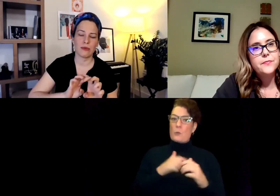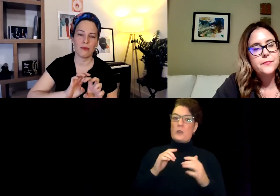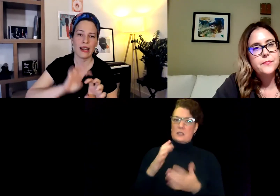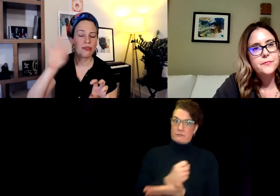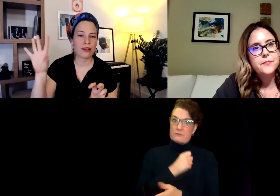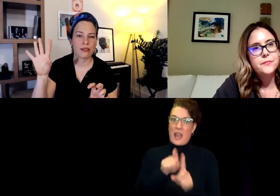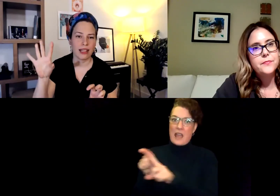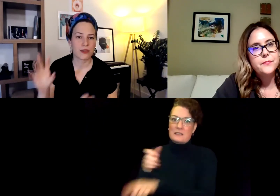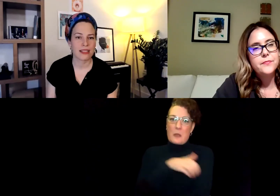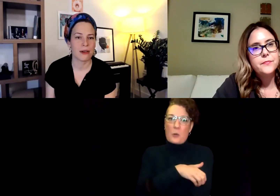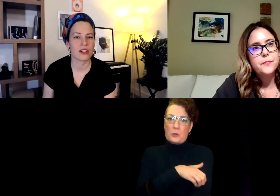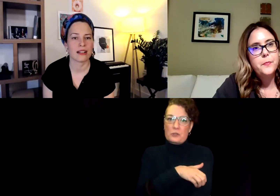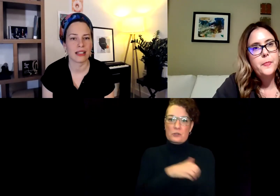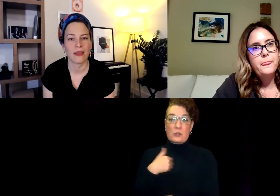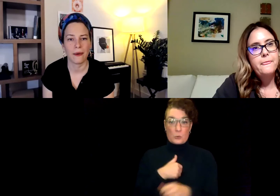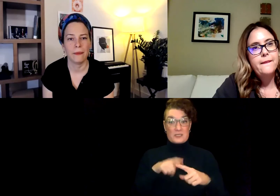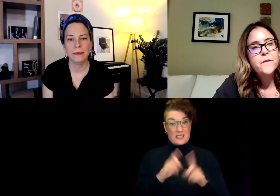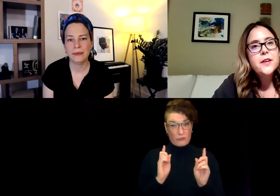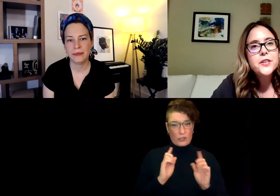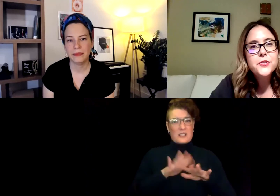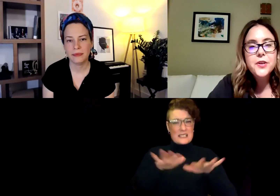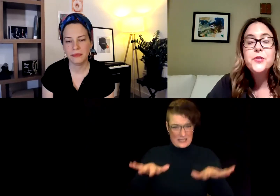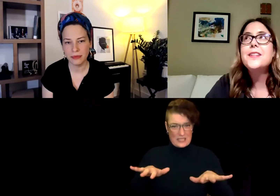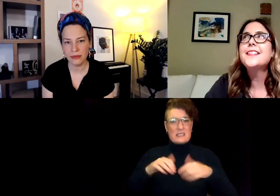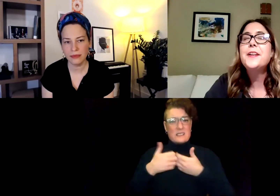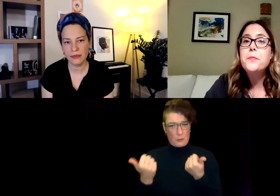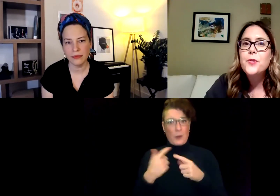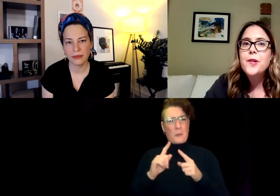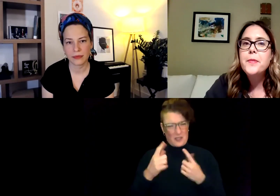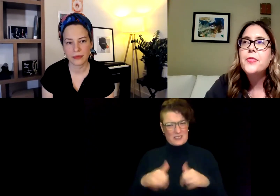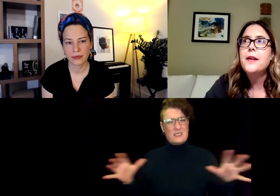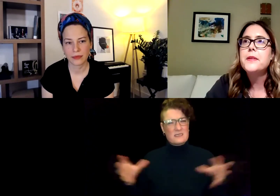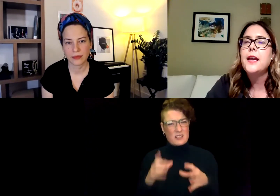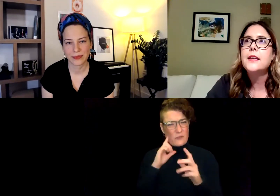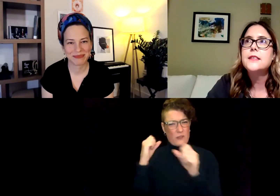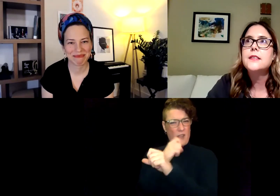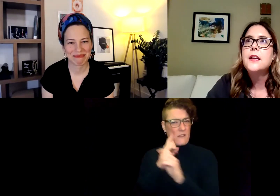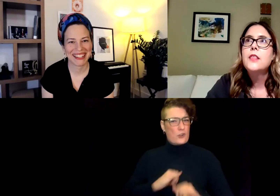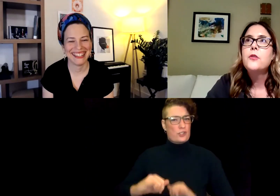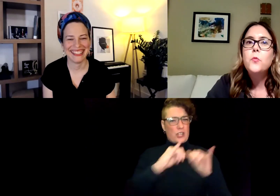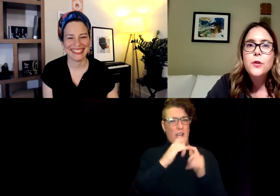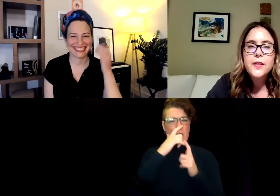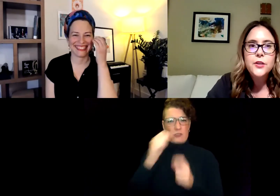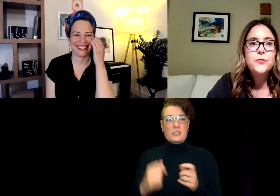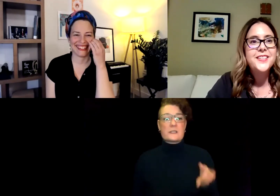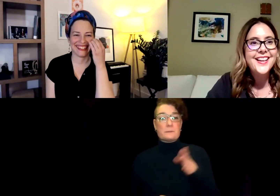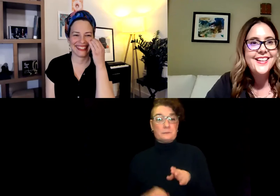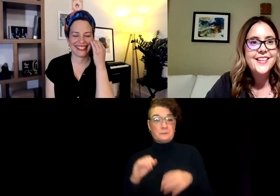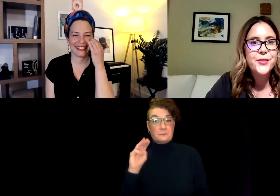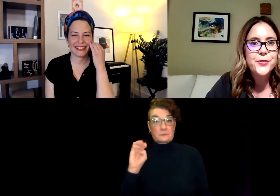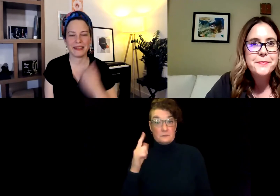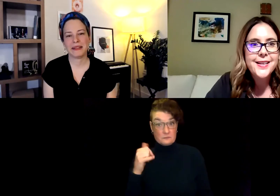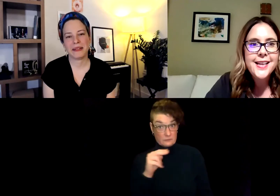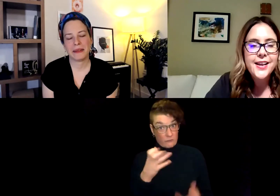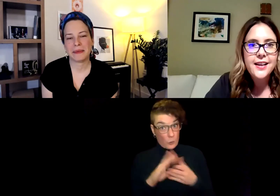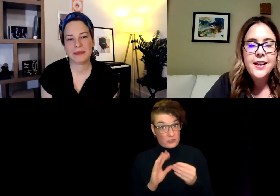also fight for the interests that we share together? Yeah, do you want to say more about that? Because the work that you've done